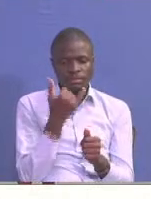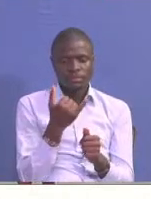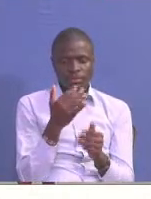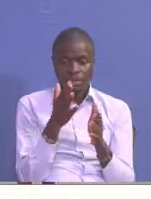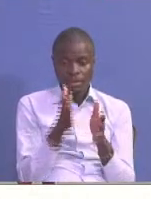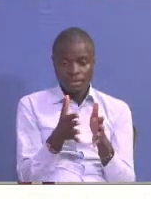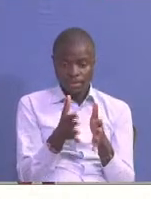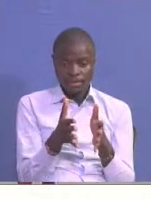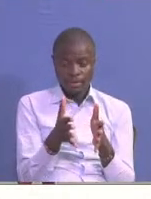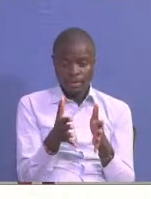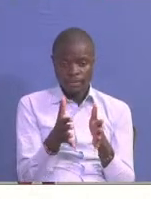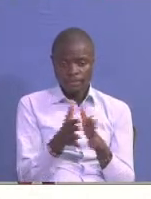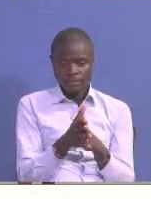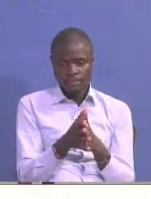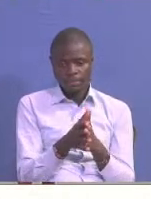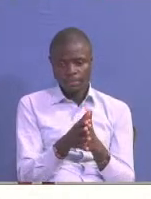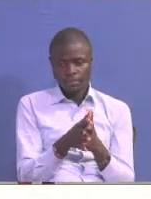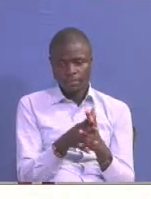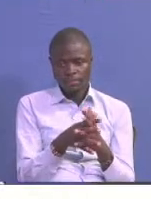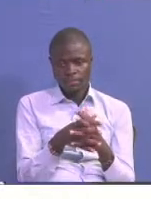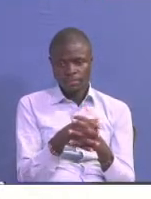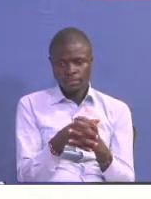current, and the